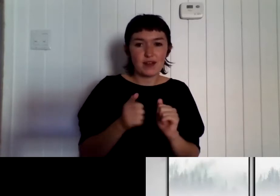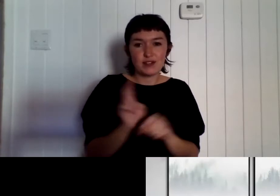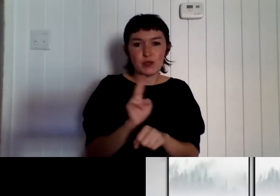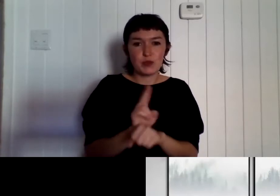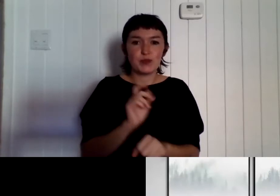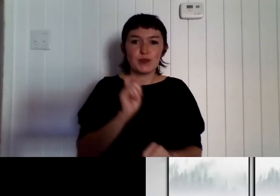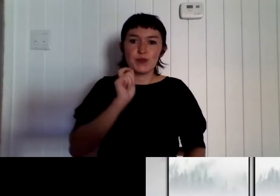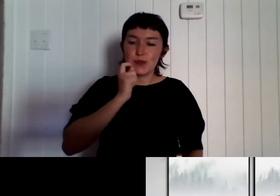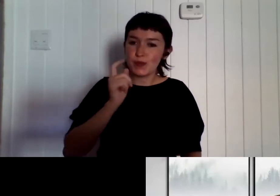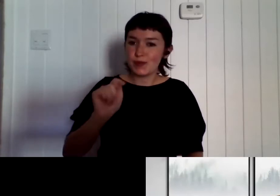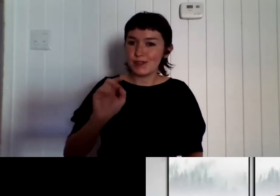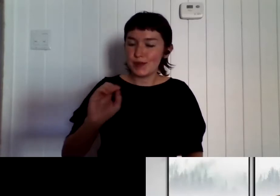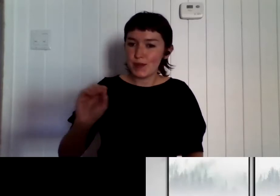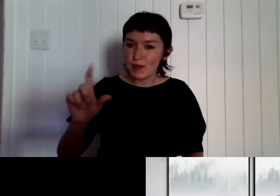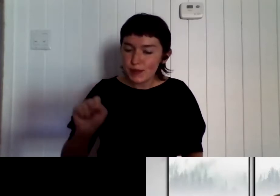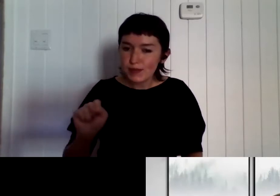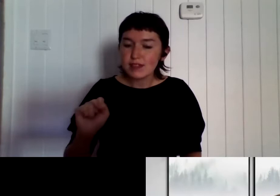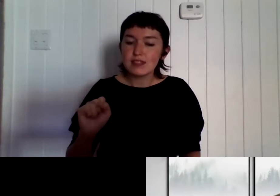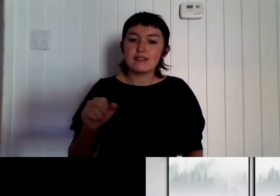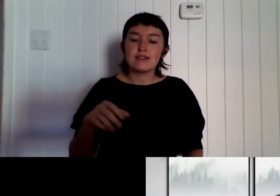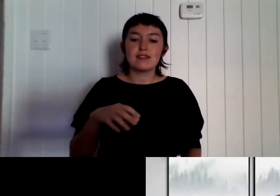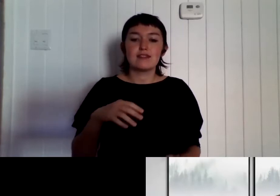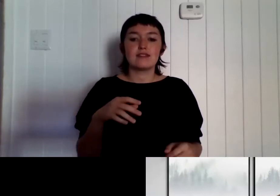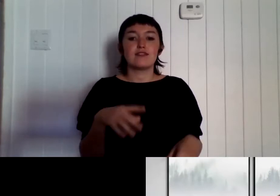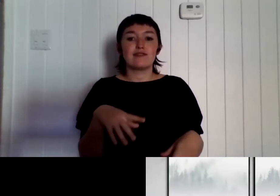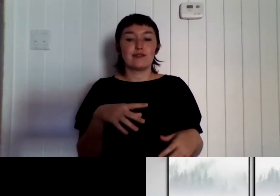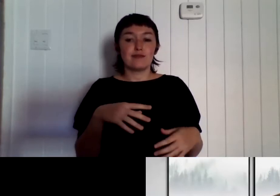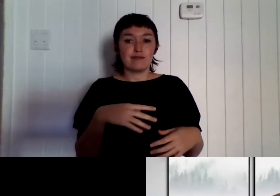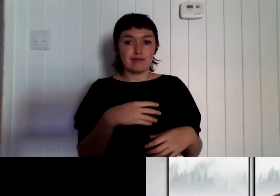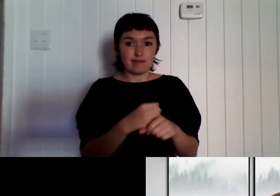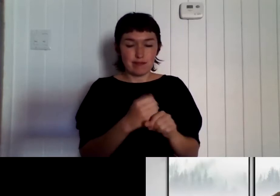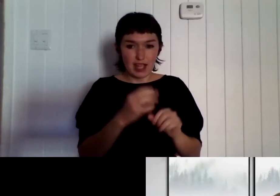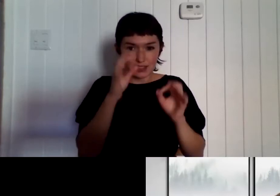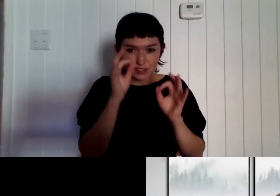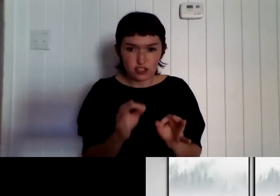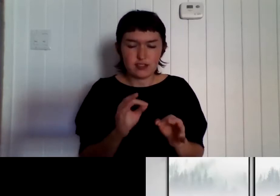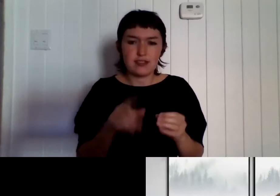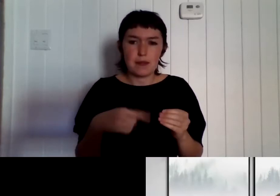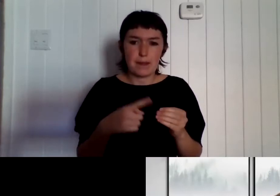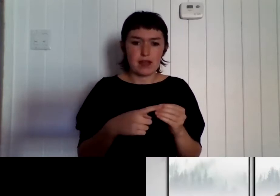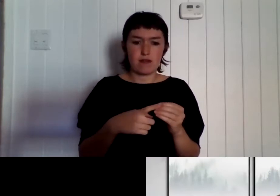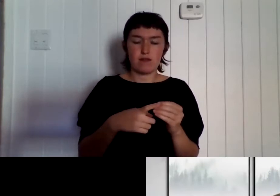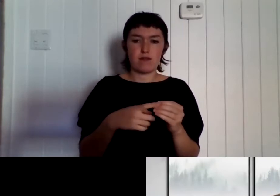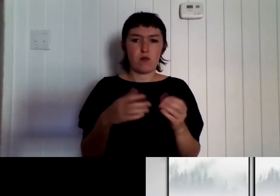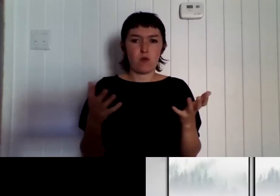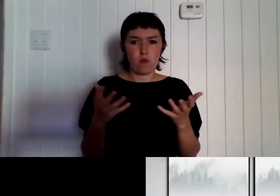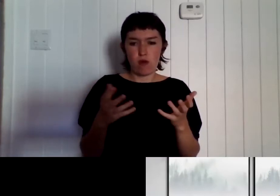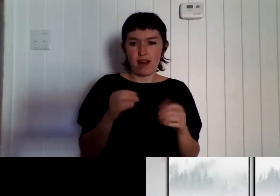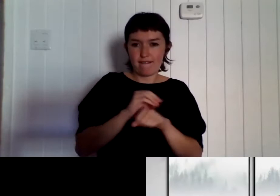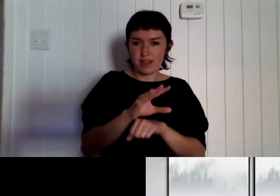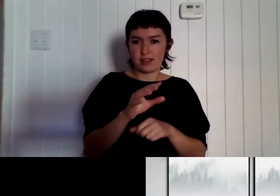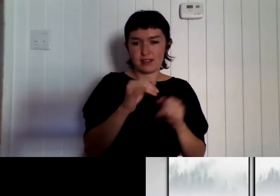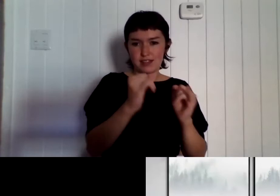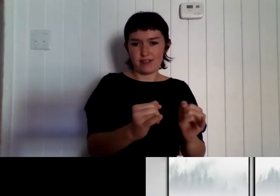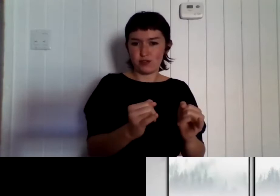to make determinations that affect a single individual. And we're just not quite there yet with MRI, at least